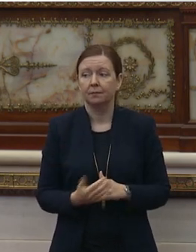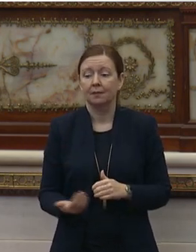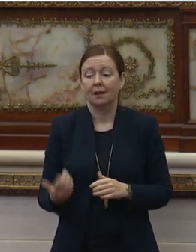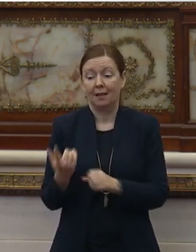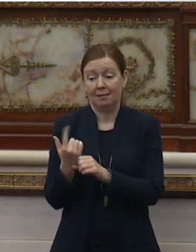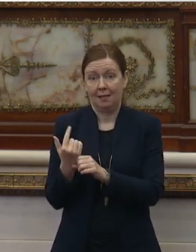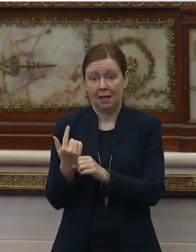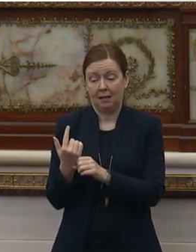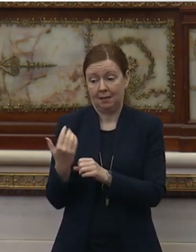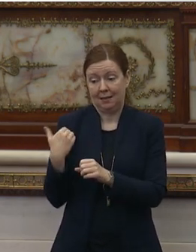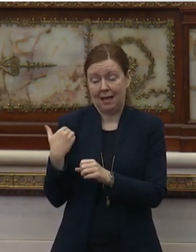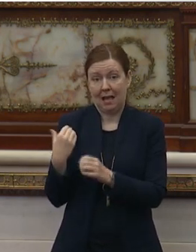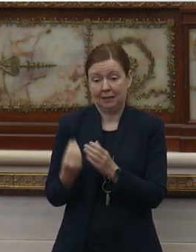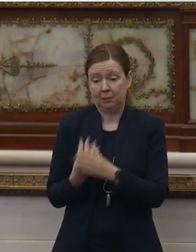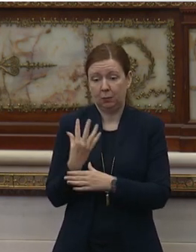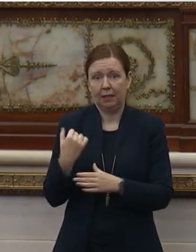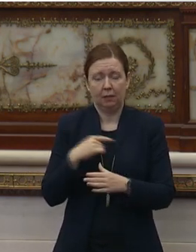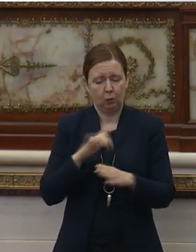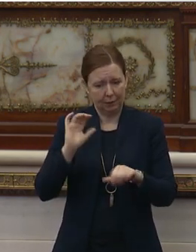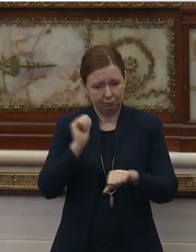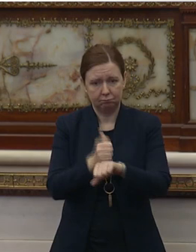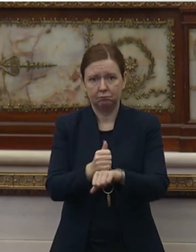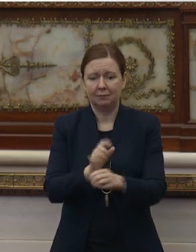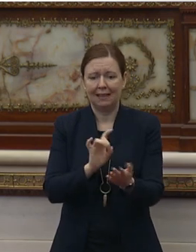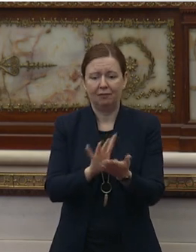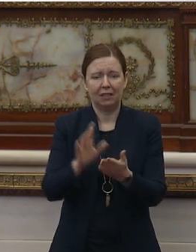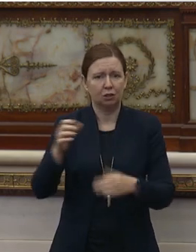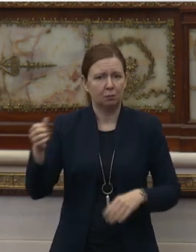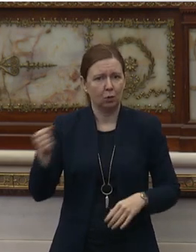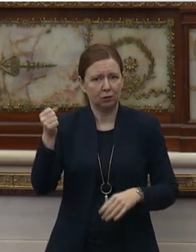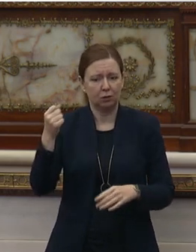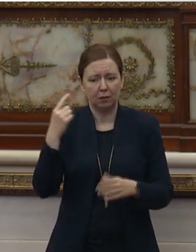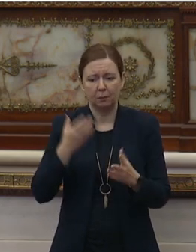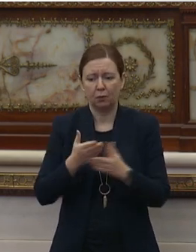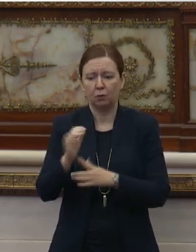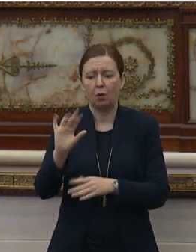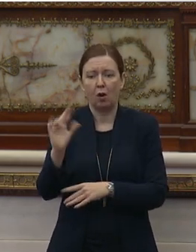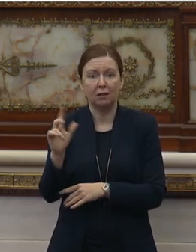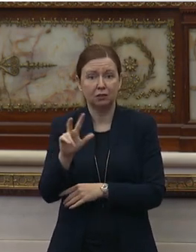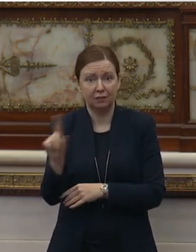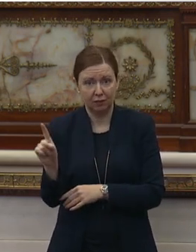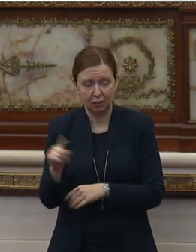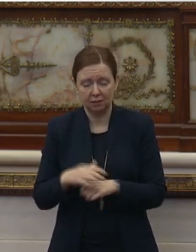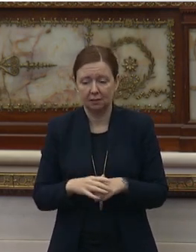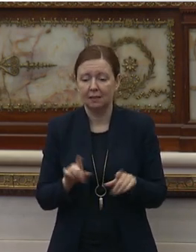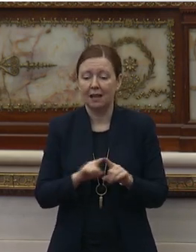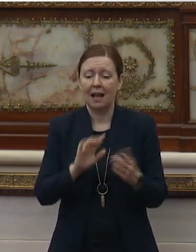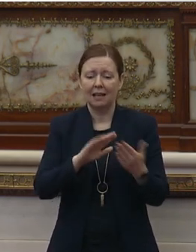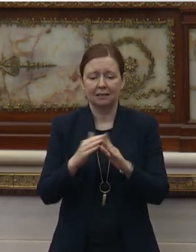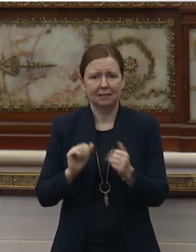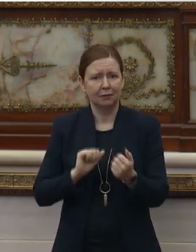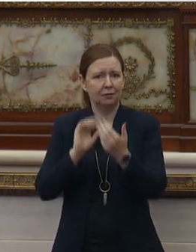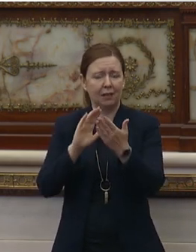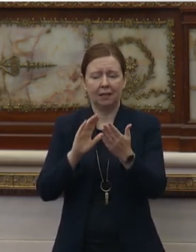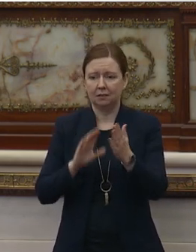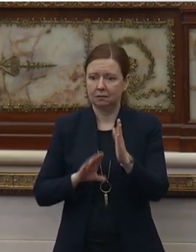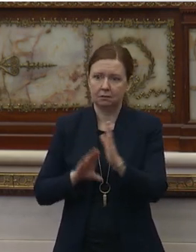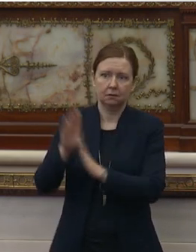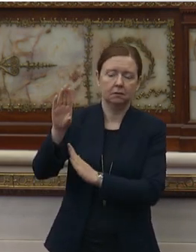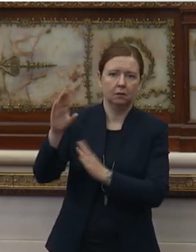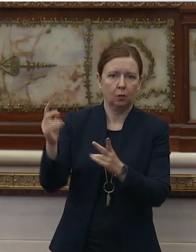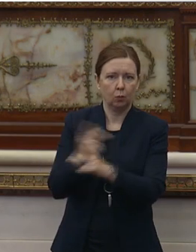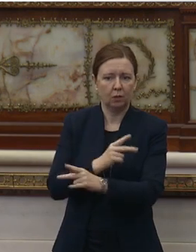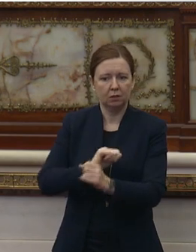our council took bold action to enact an eviction moratorium through August 31st as the city faced the height of the COVID